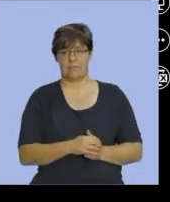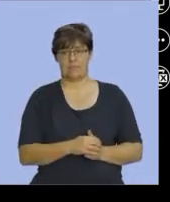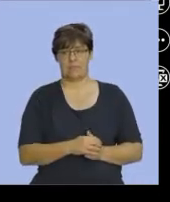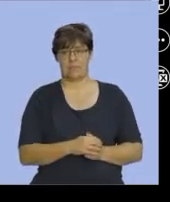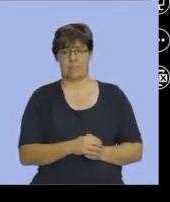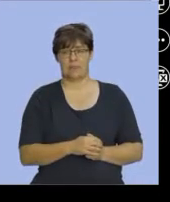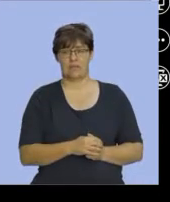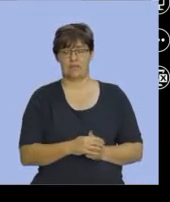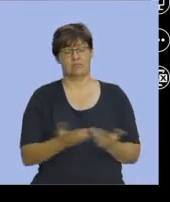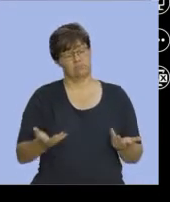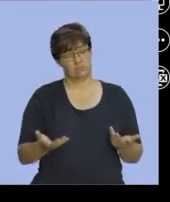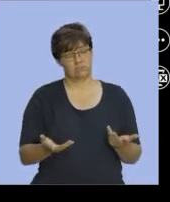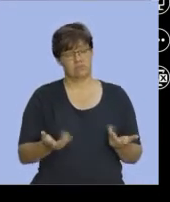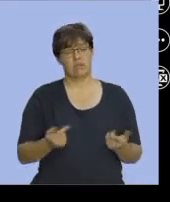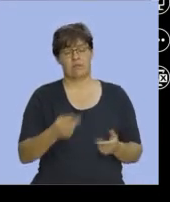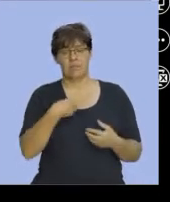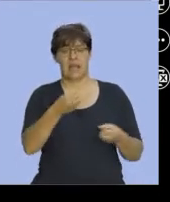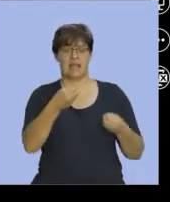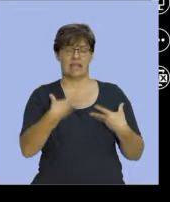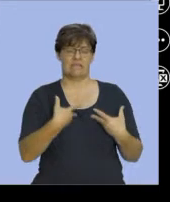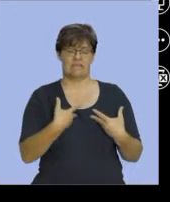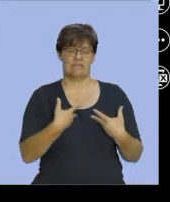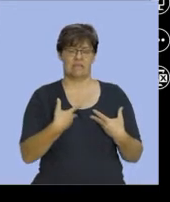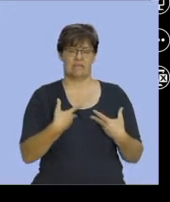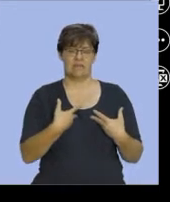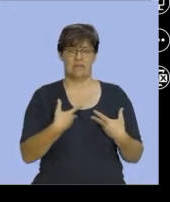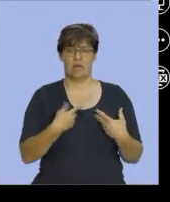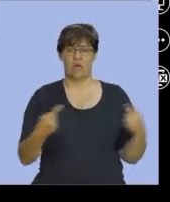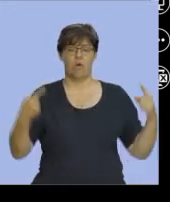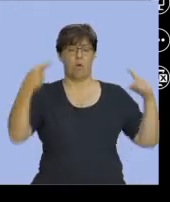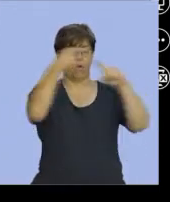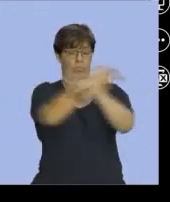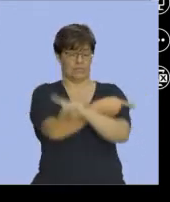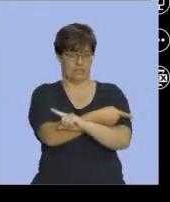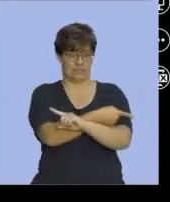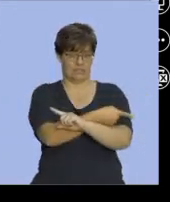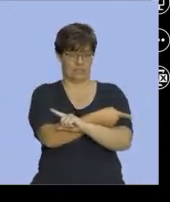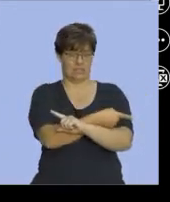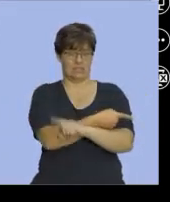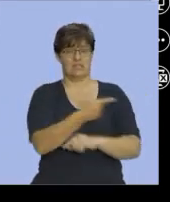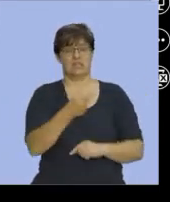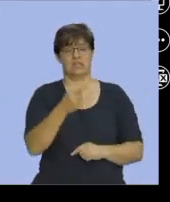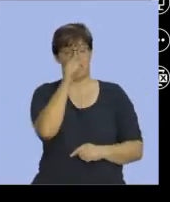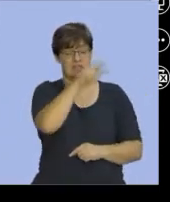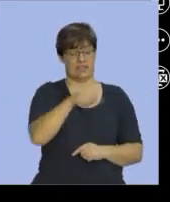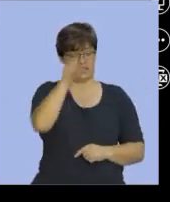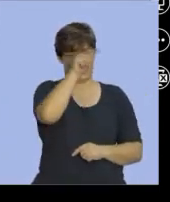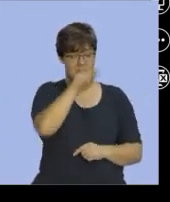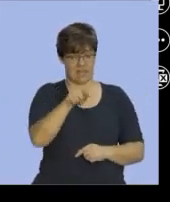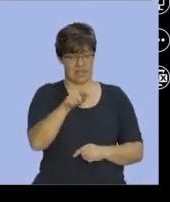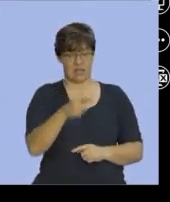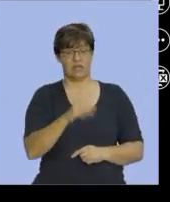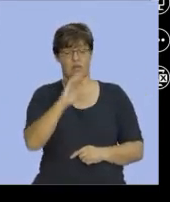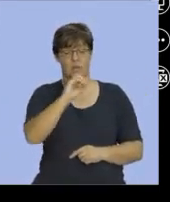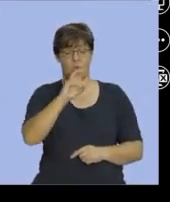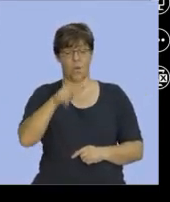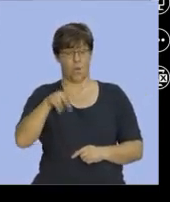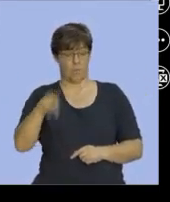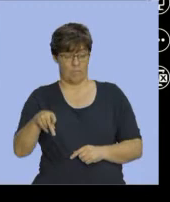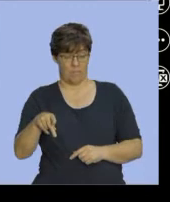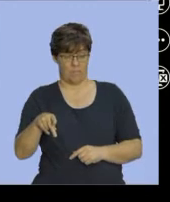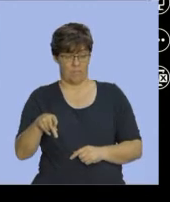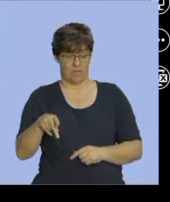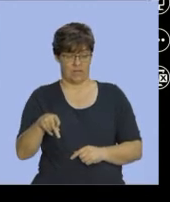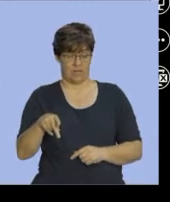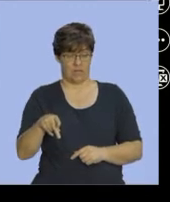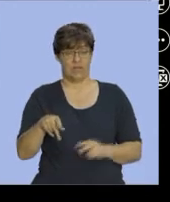side. And then if maybe I'm given now the opposite side to theta, so here I'm